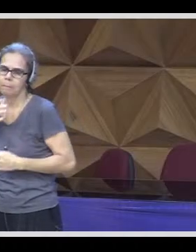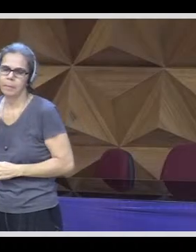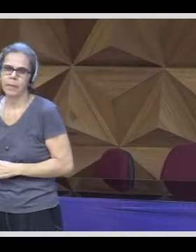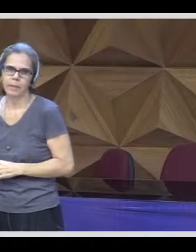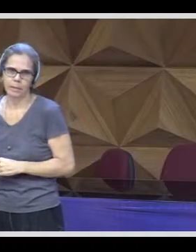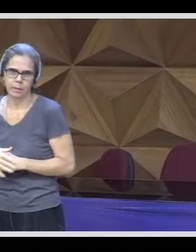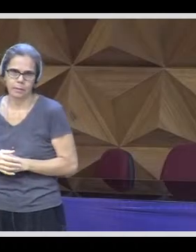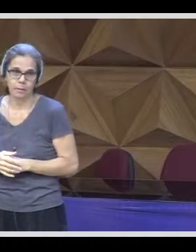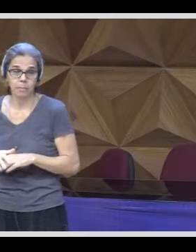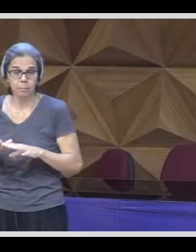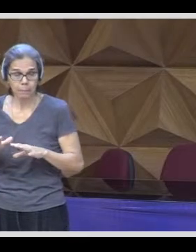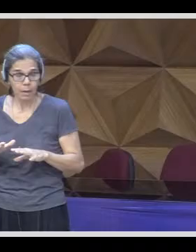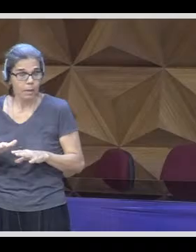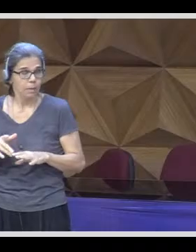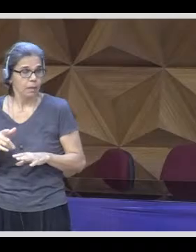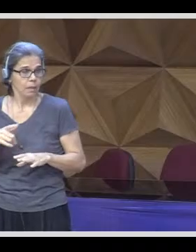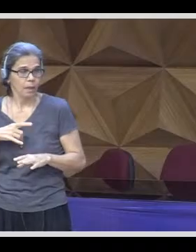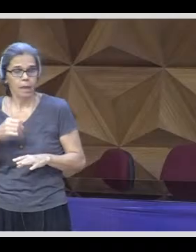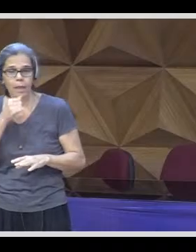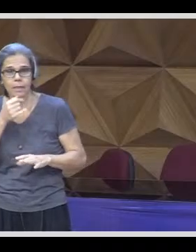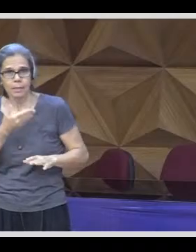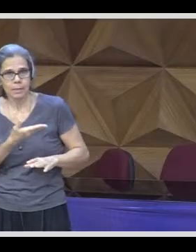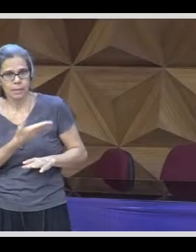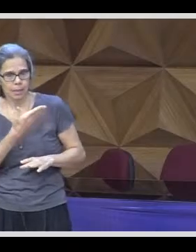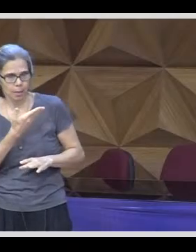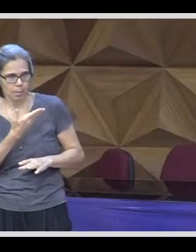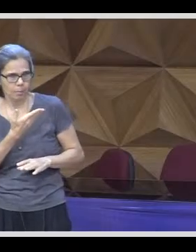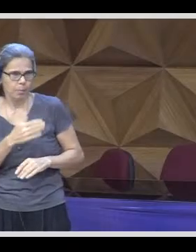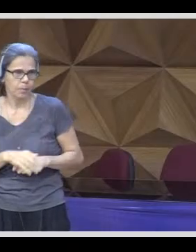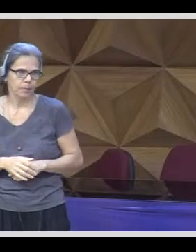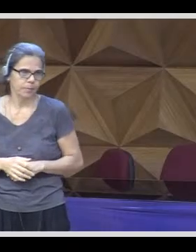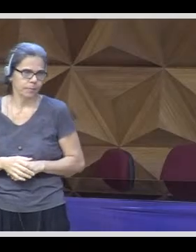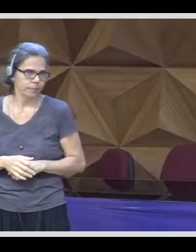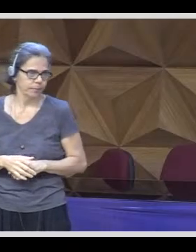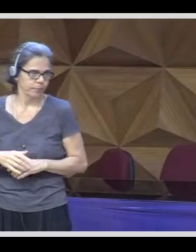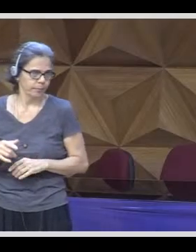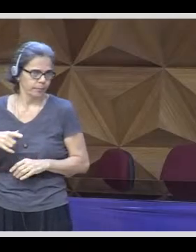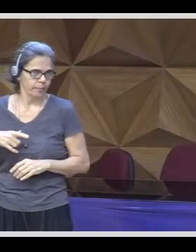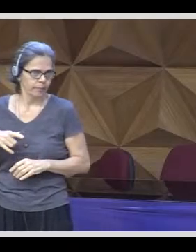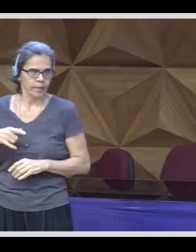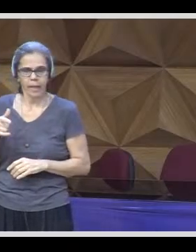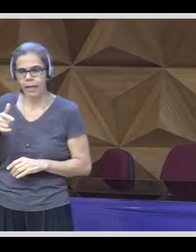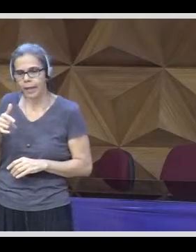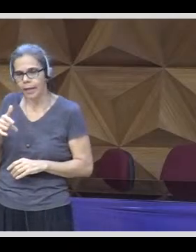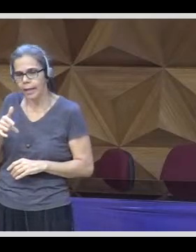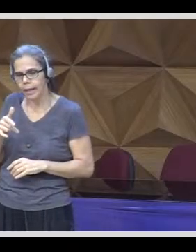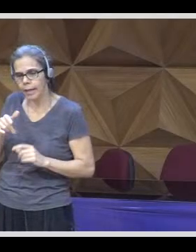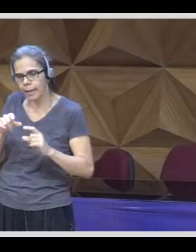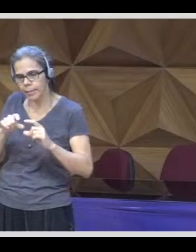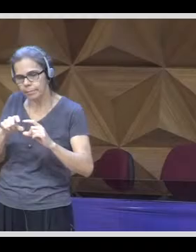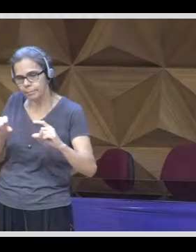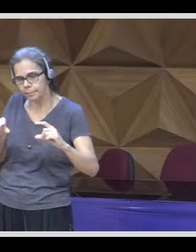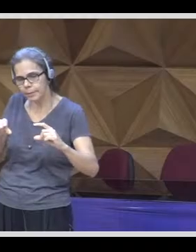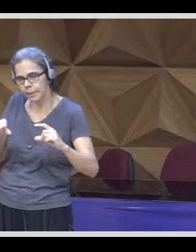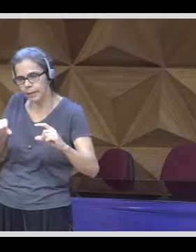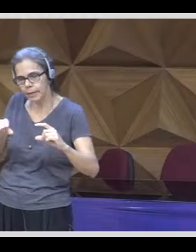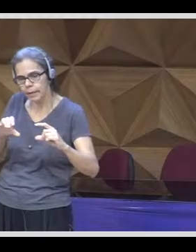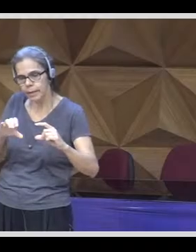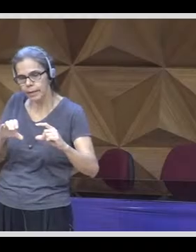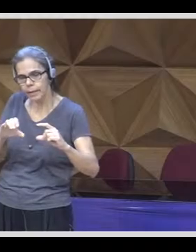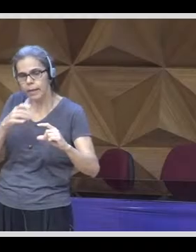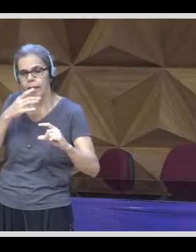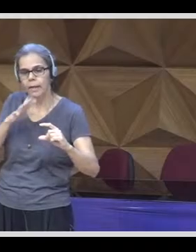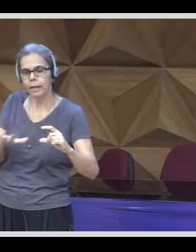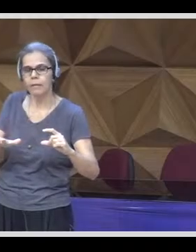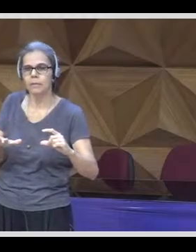of a stream that had kid as a tag. But it has paid promotion, which is propaganda, and it is